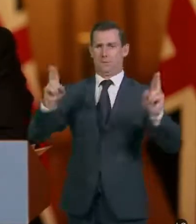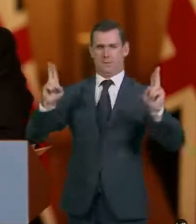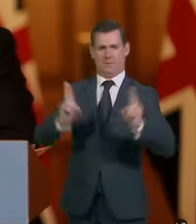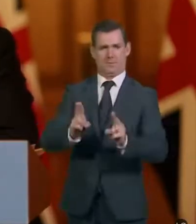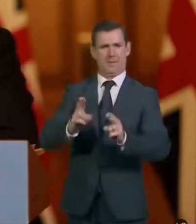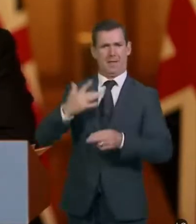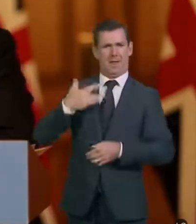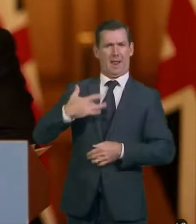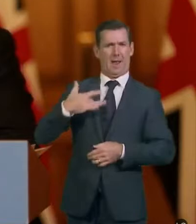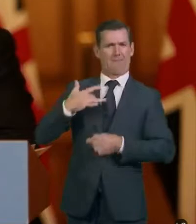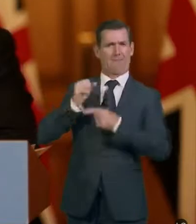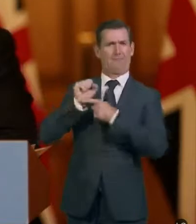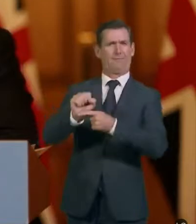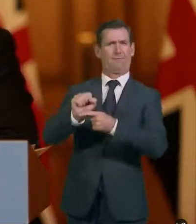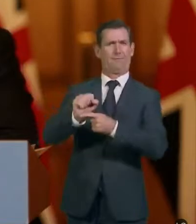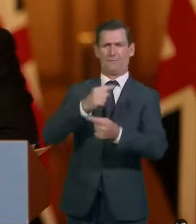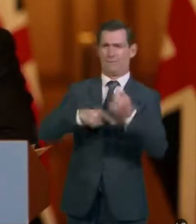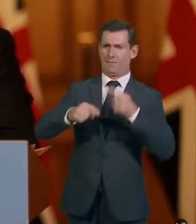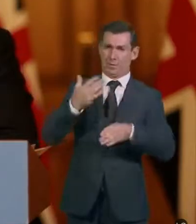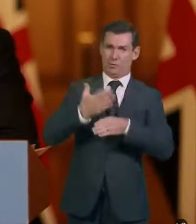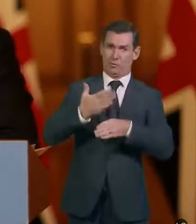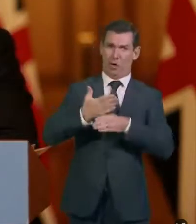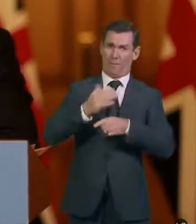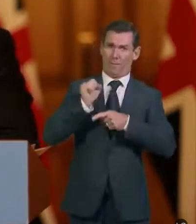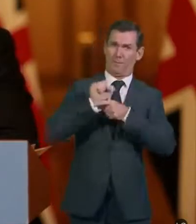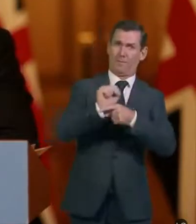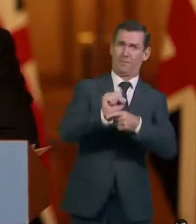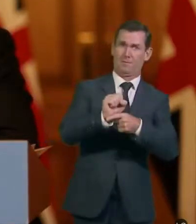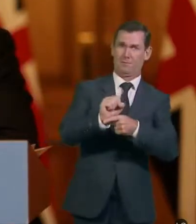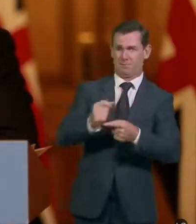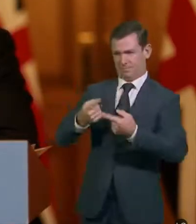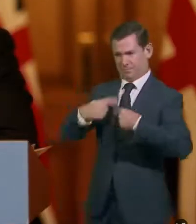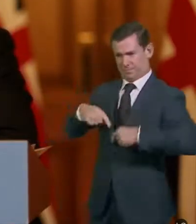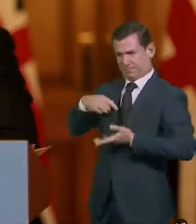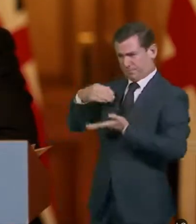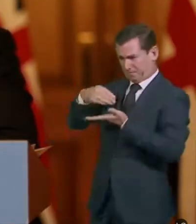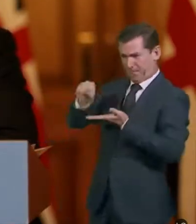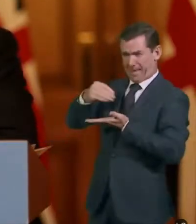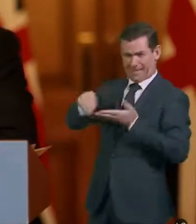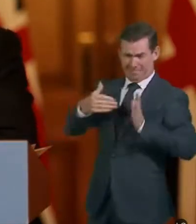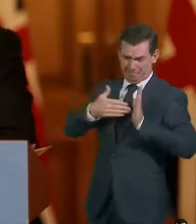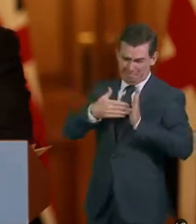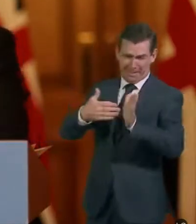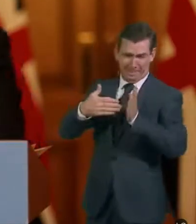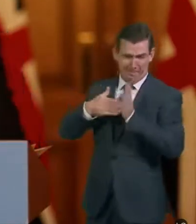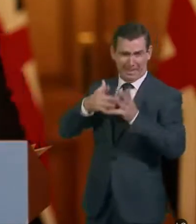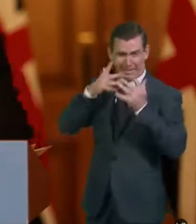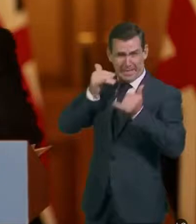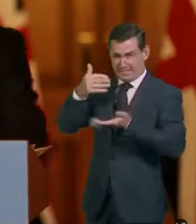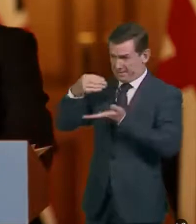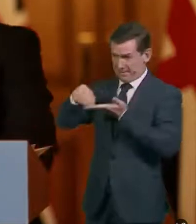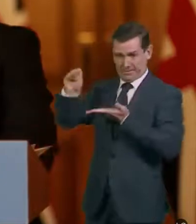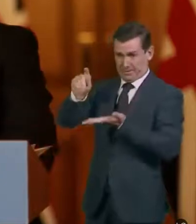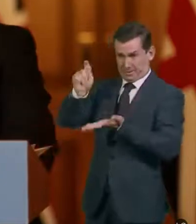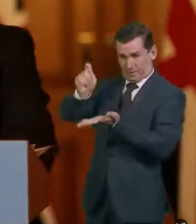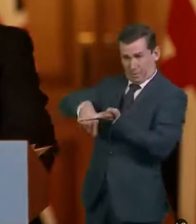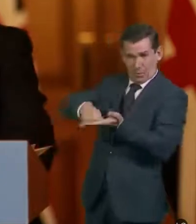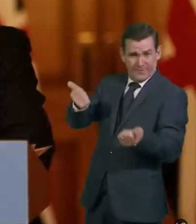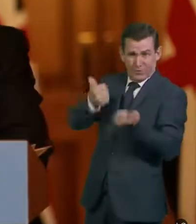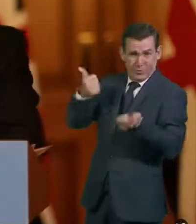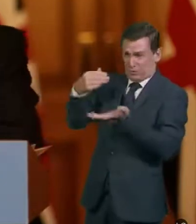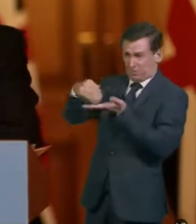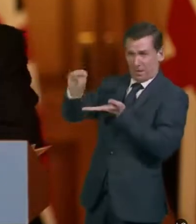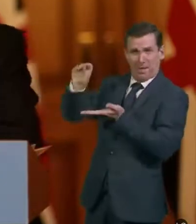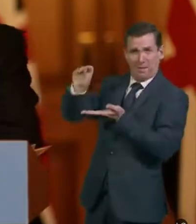We've already bought millions of these tests, some of which are very simple, meaning you simply need to wipe